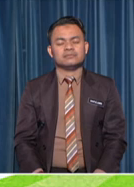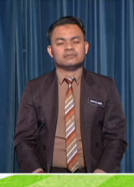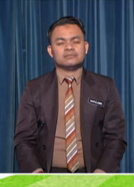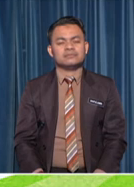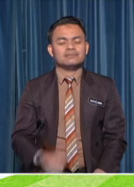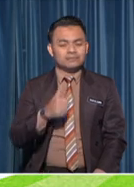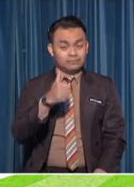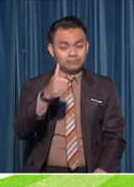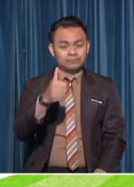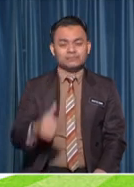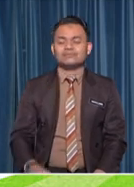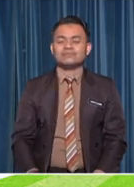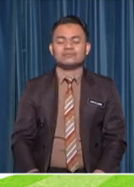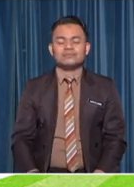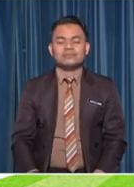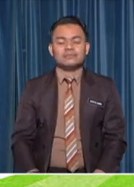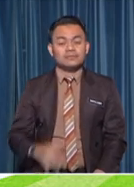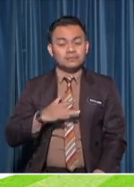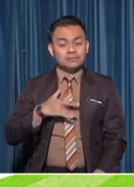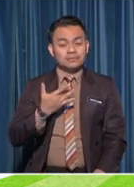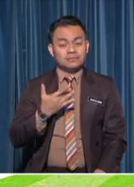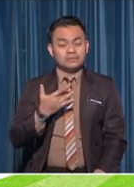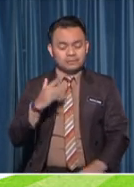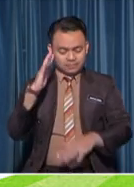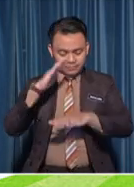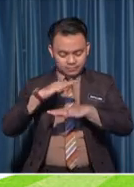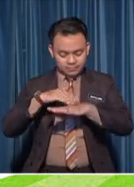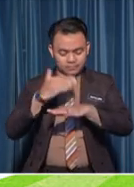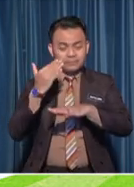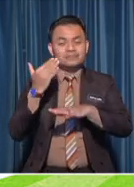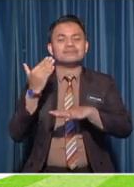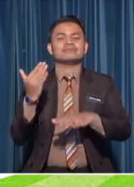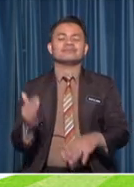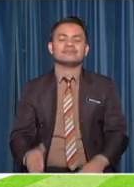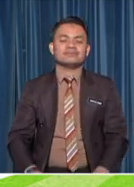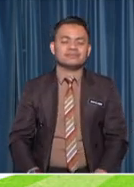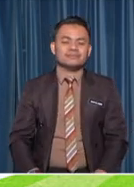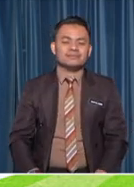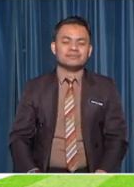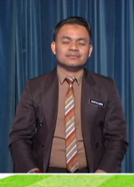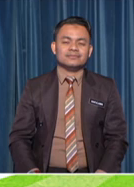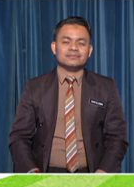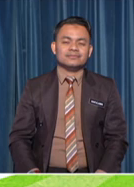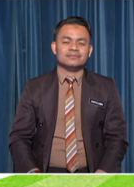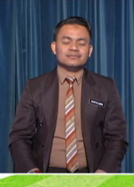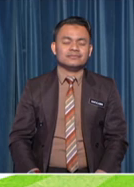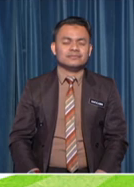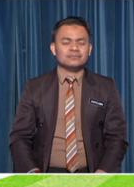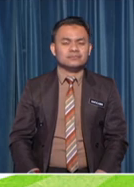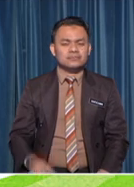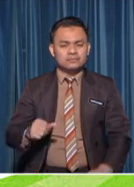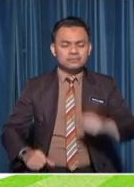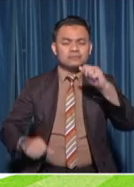Excellent. The sense of touch. which of